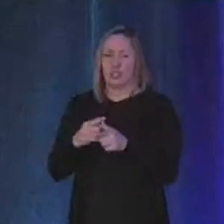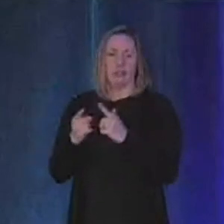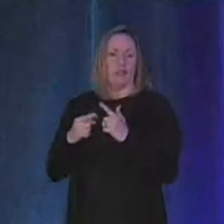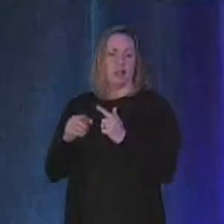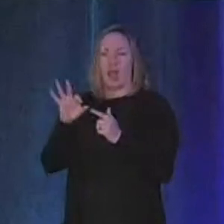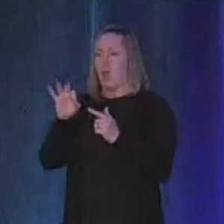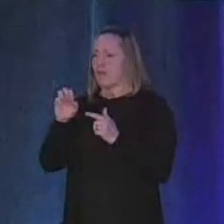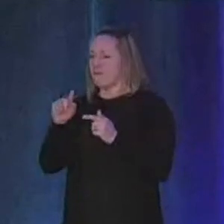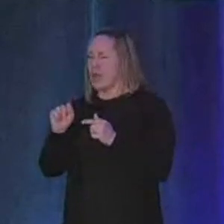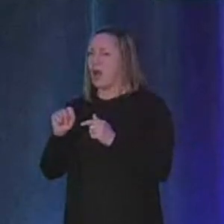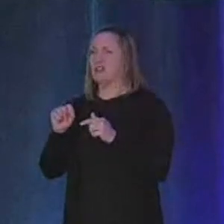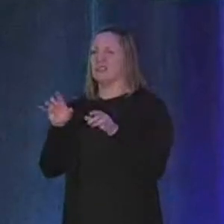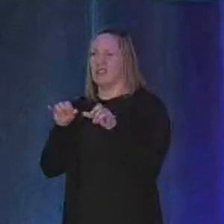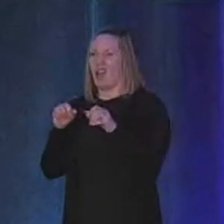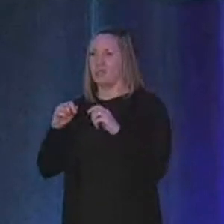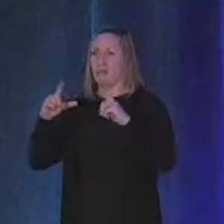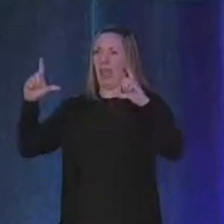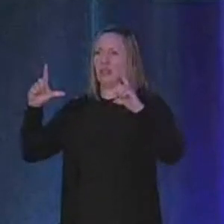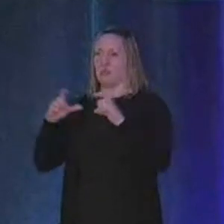focus, more stuff like that.